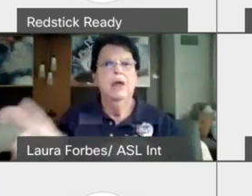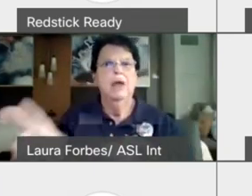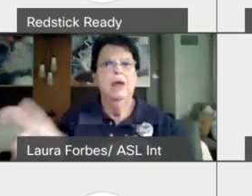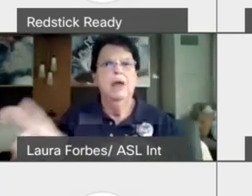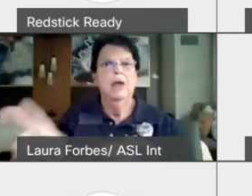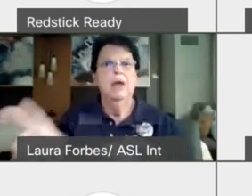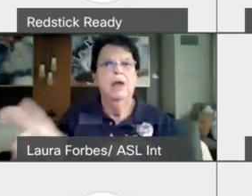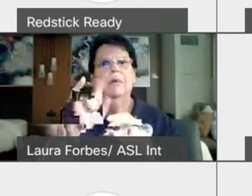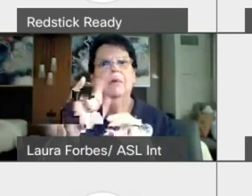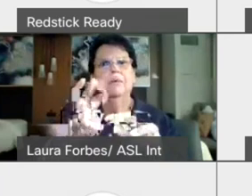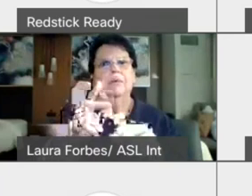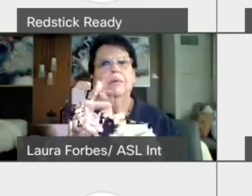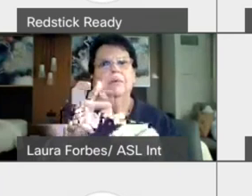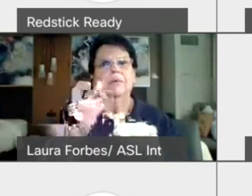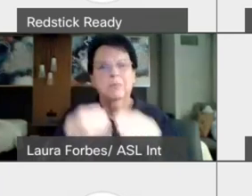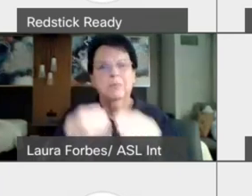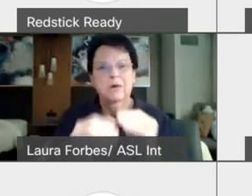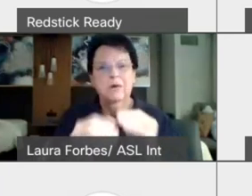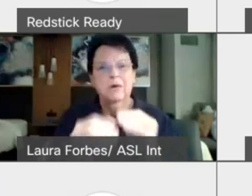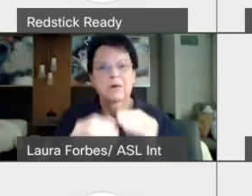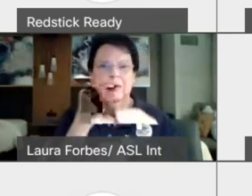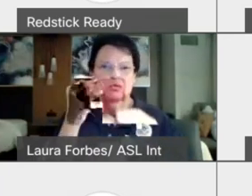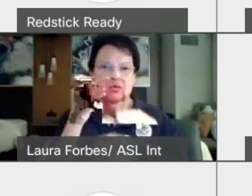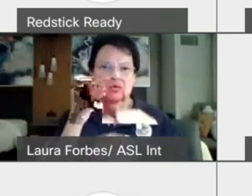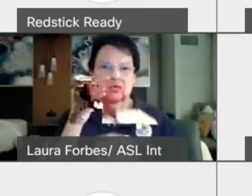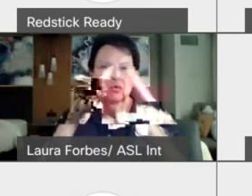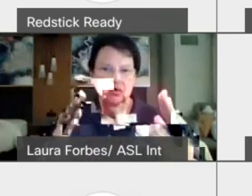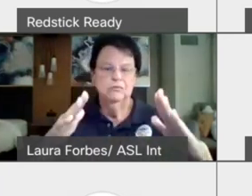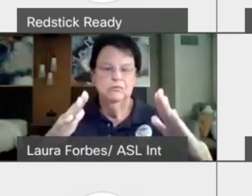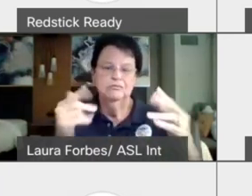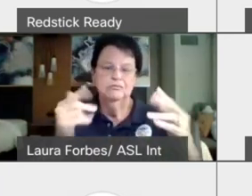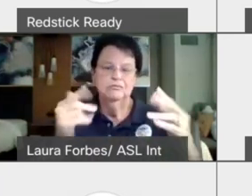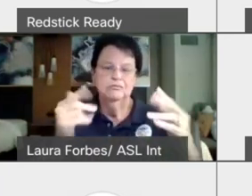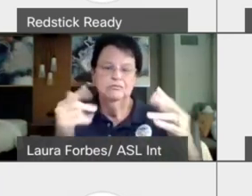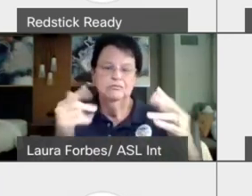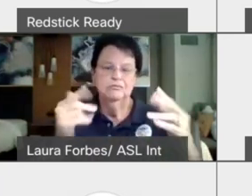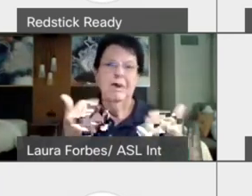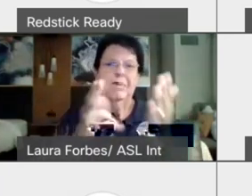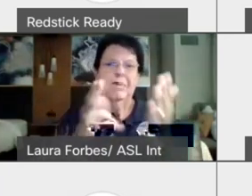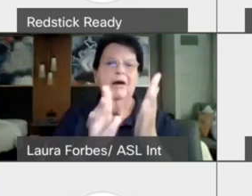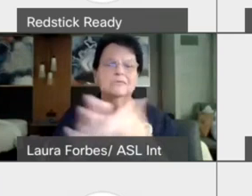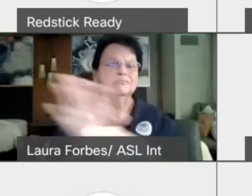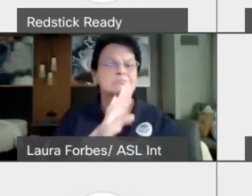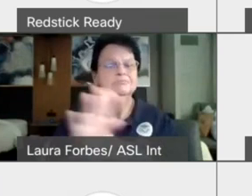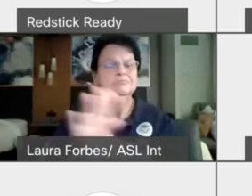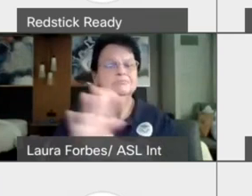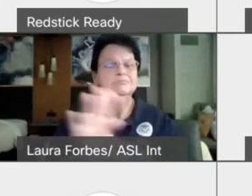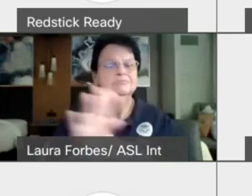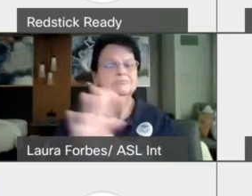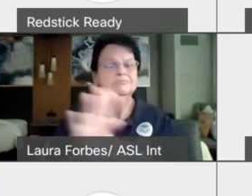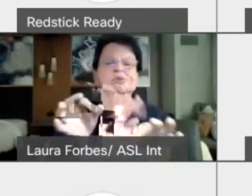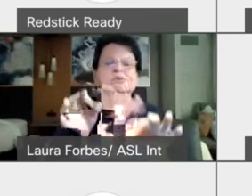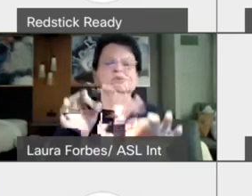roofing supply is low. So this is a great opportunity if that's needed. So